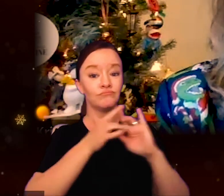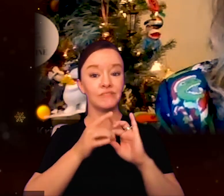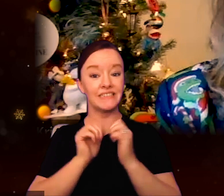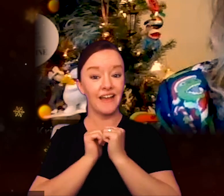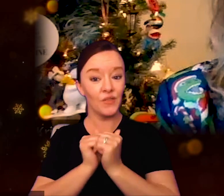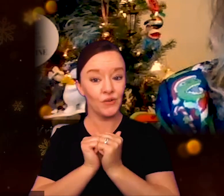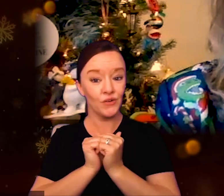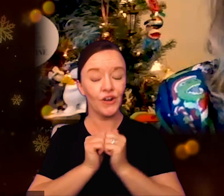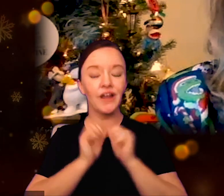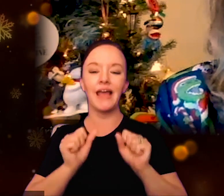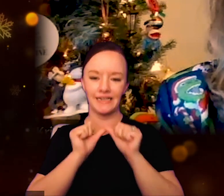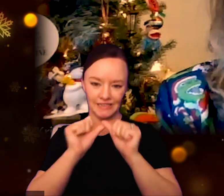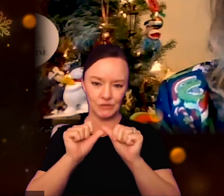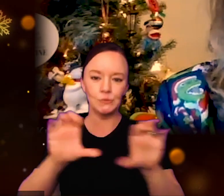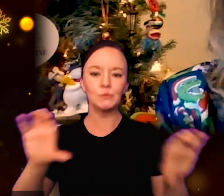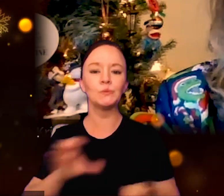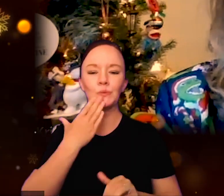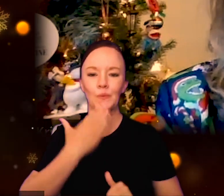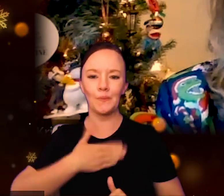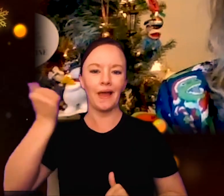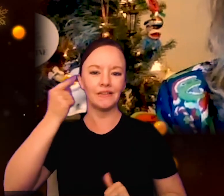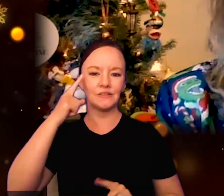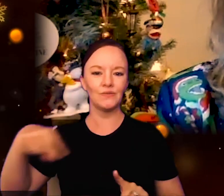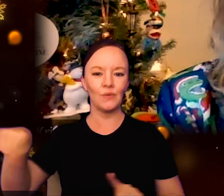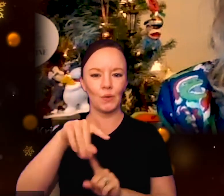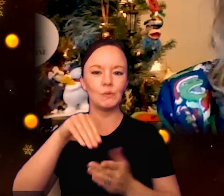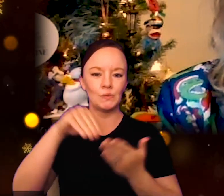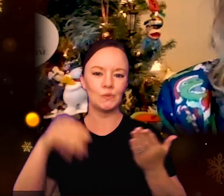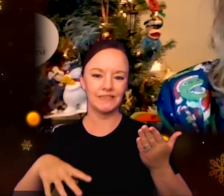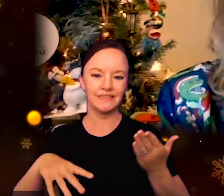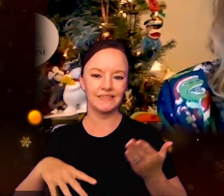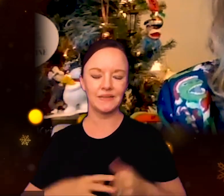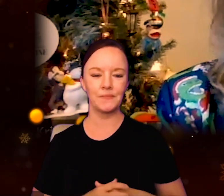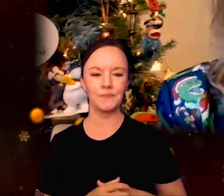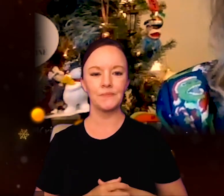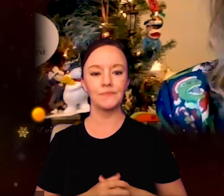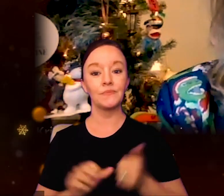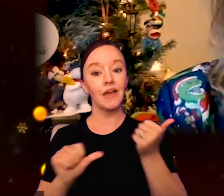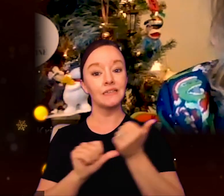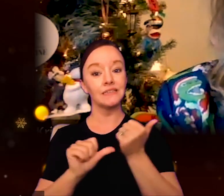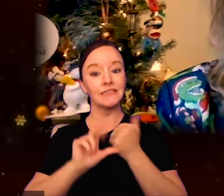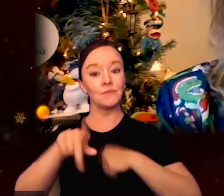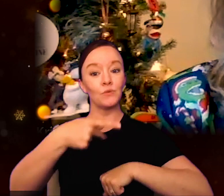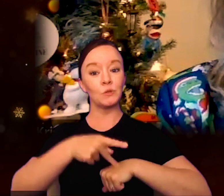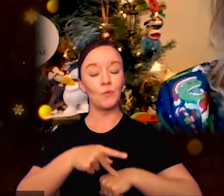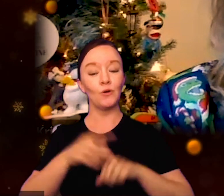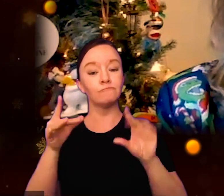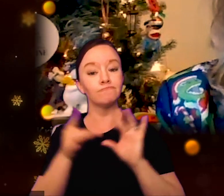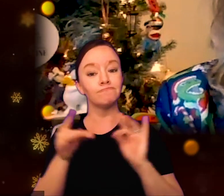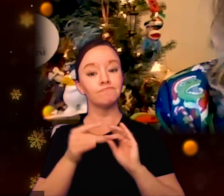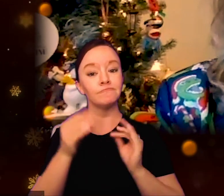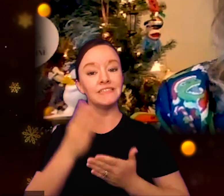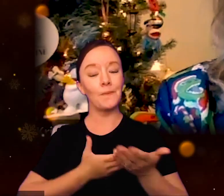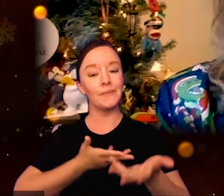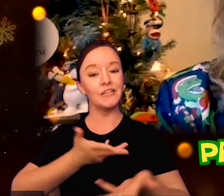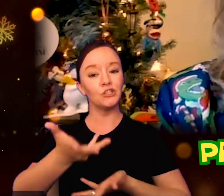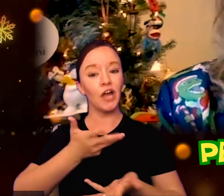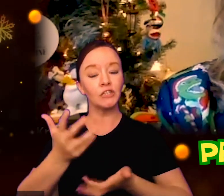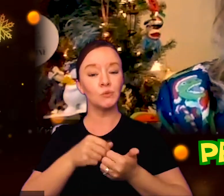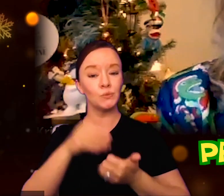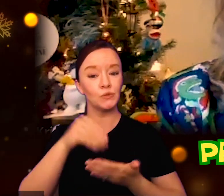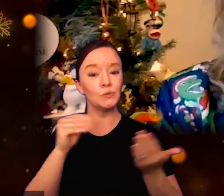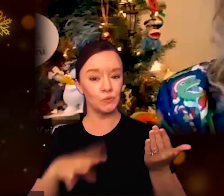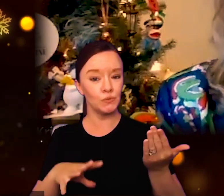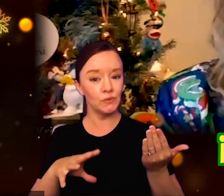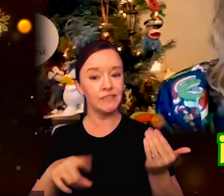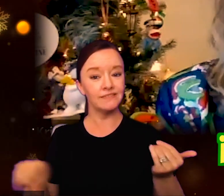know that when they band together, they can continue to do whatever's best for kids. The assistant